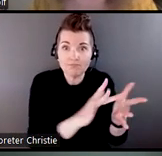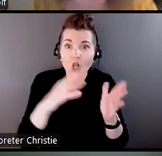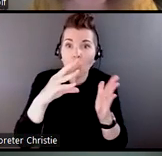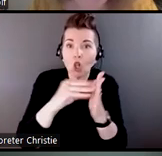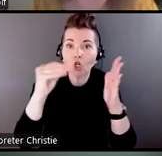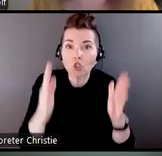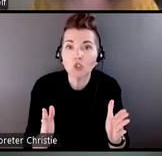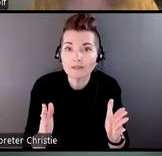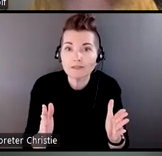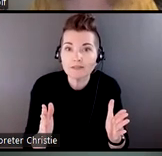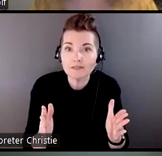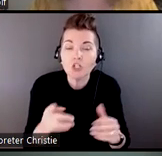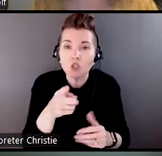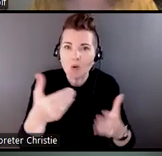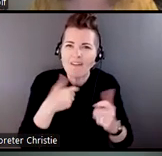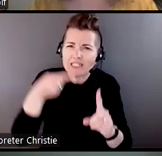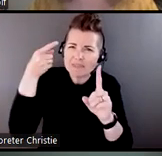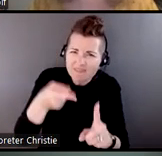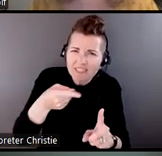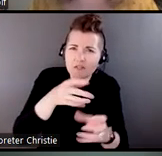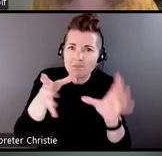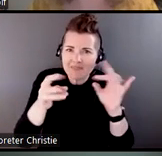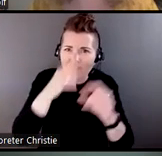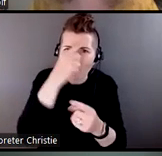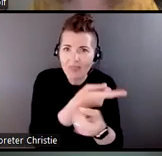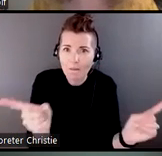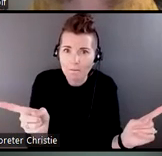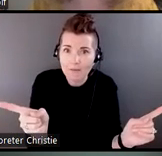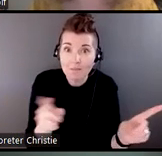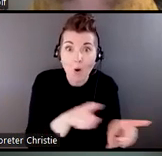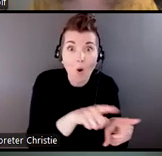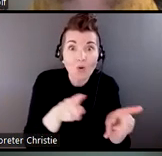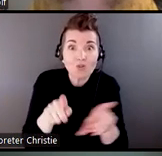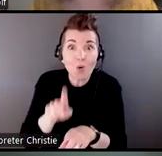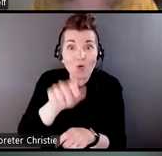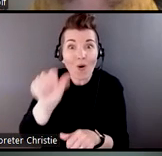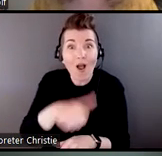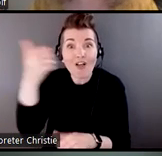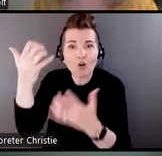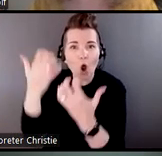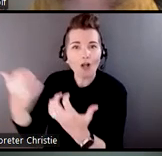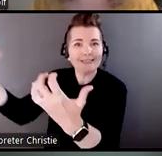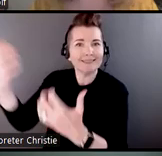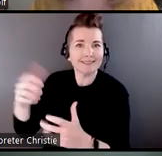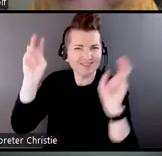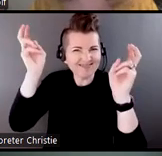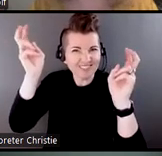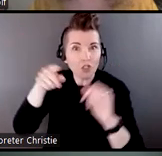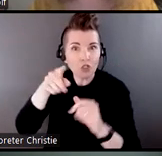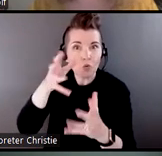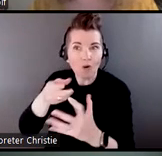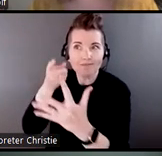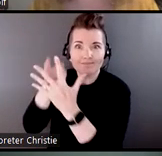have for them, but you also want to reach employers. And where you have more than one target audience, you are going to have more than